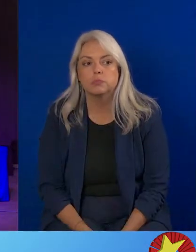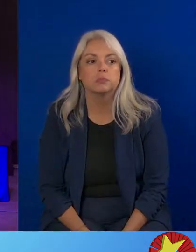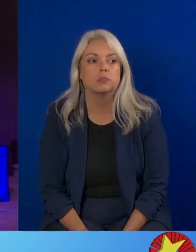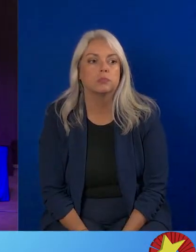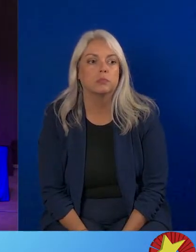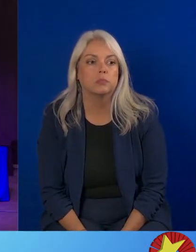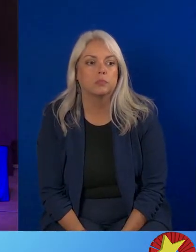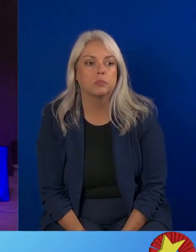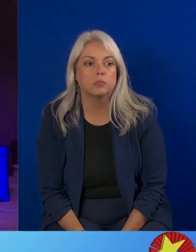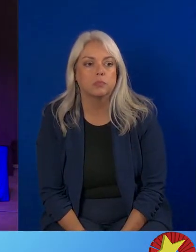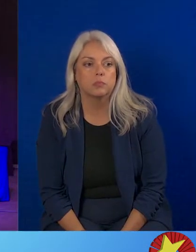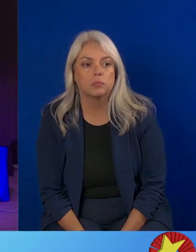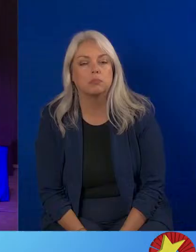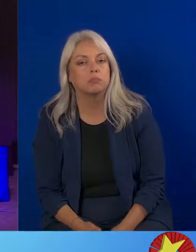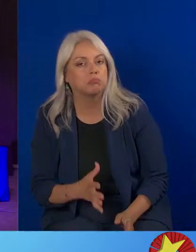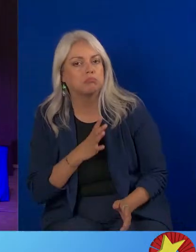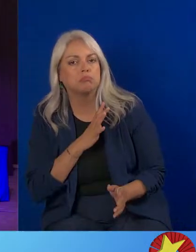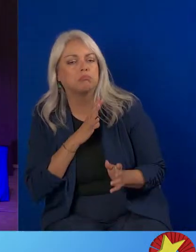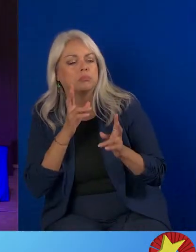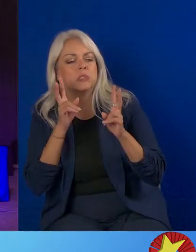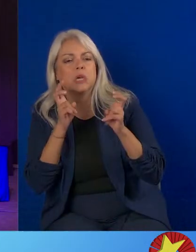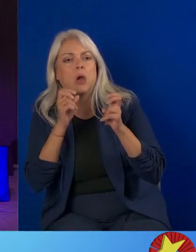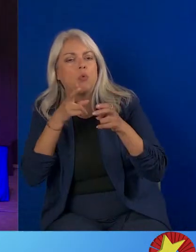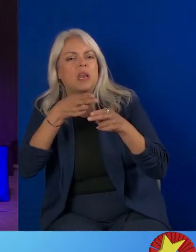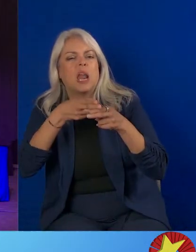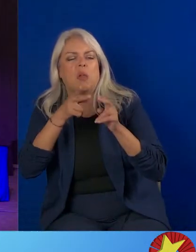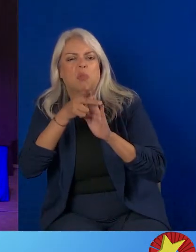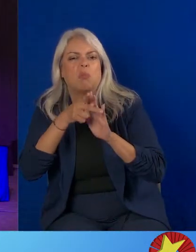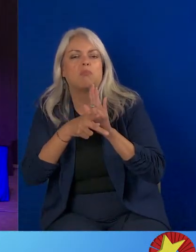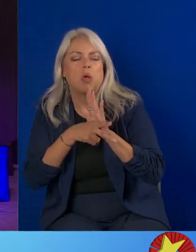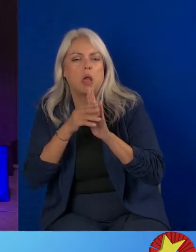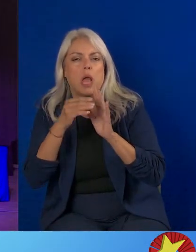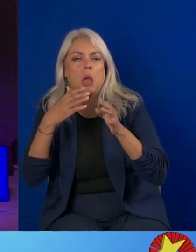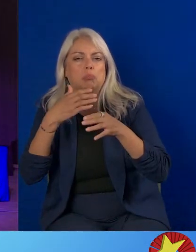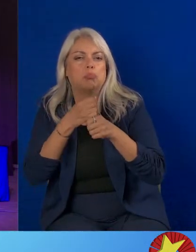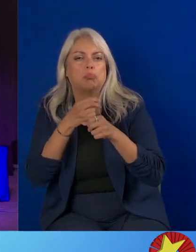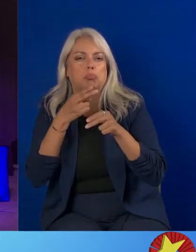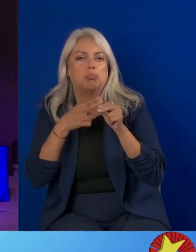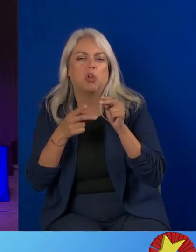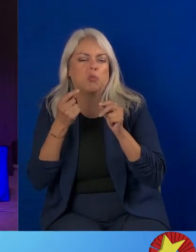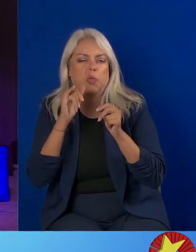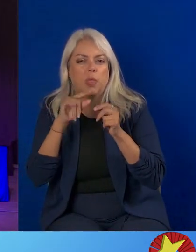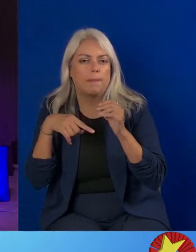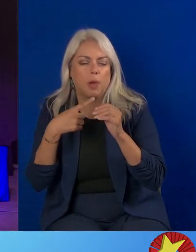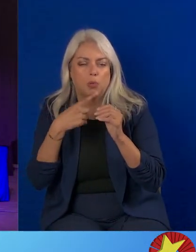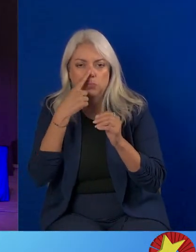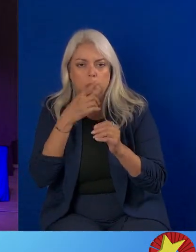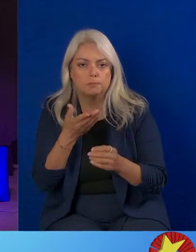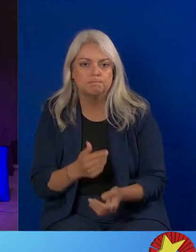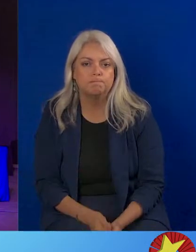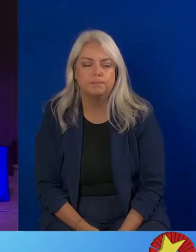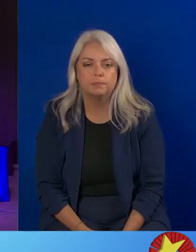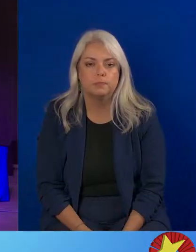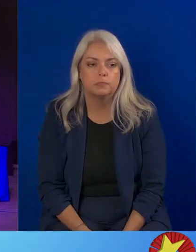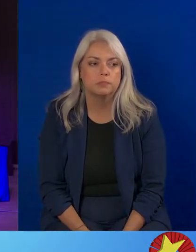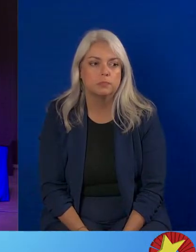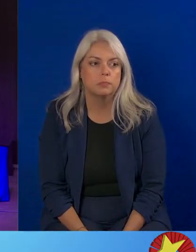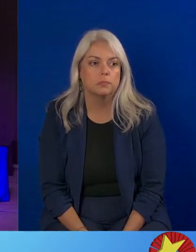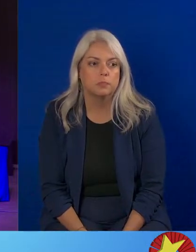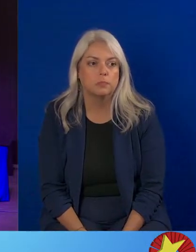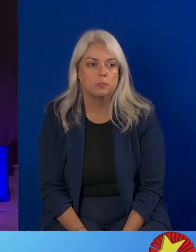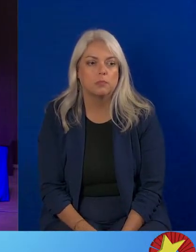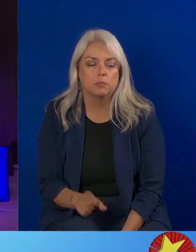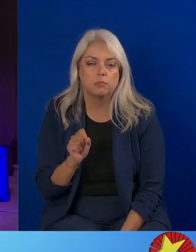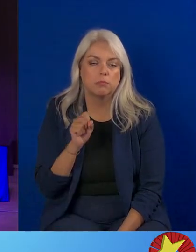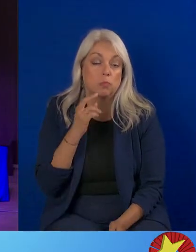The title or the name of the policy, and then a brief what is that policy about. Sorry, but I think at